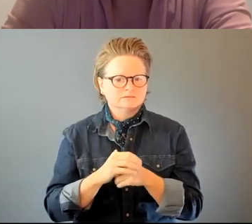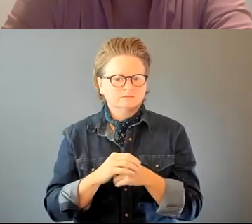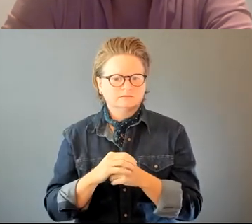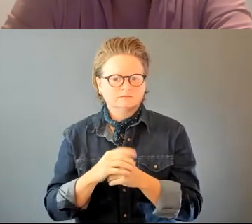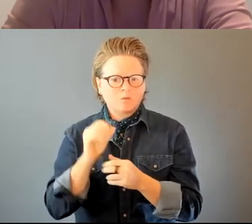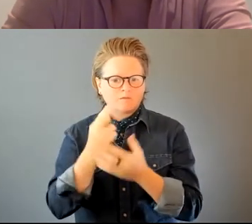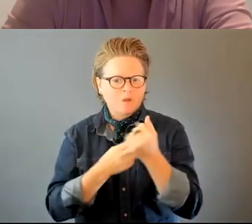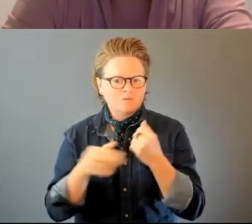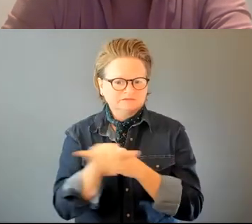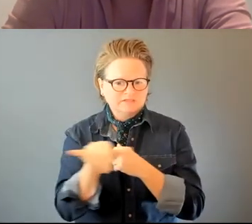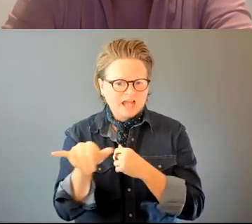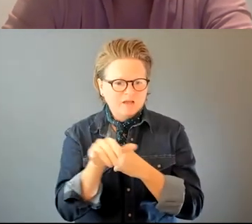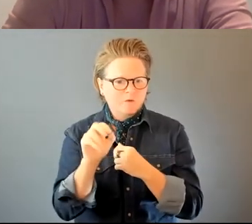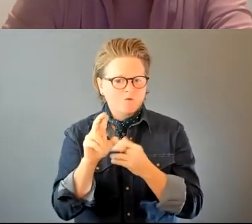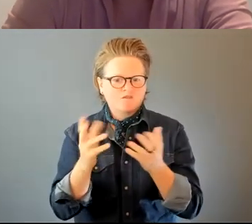yourself?